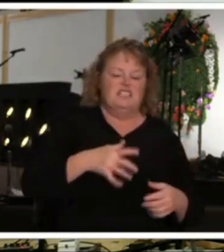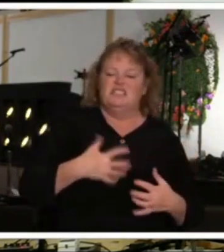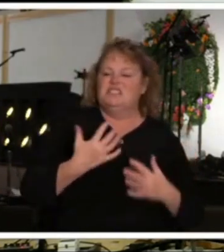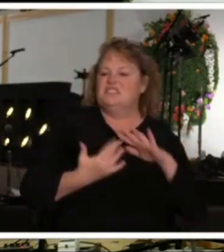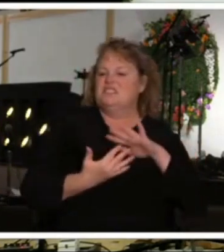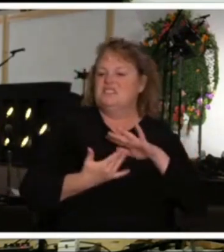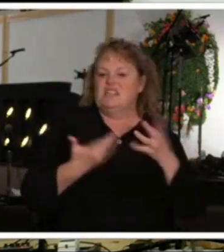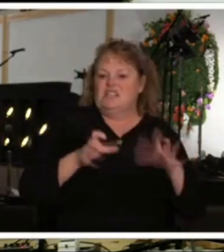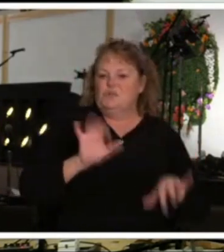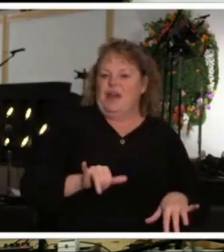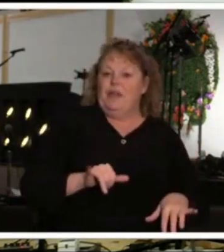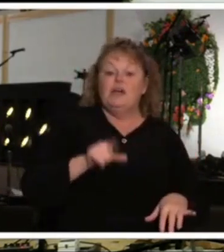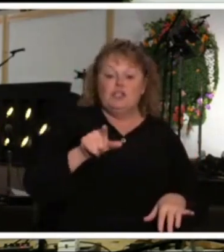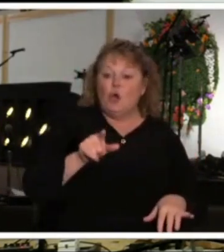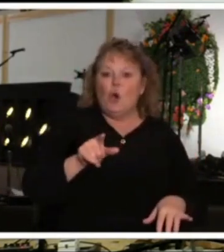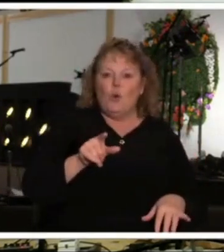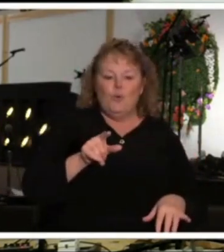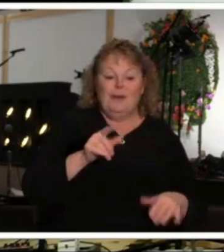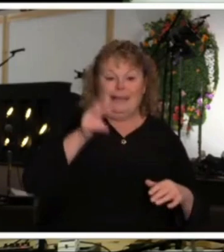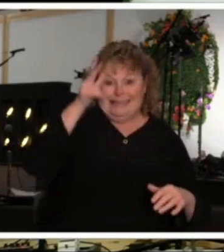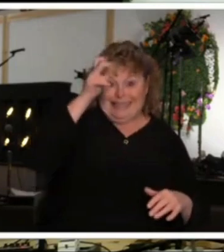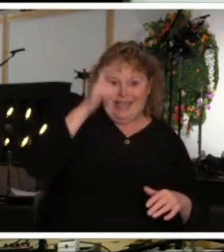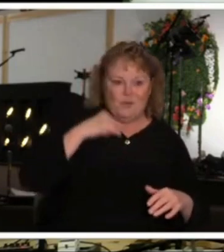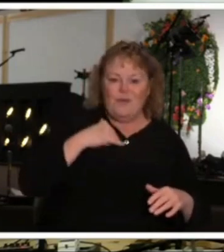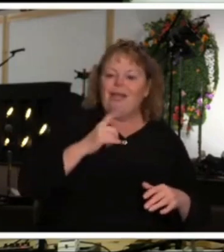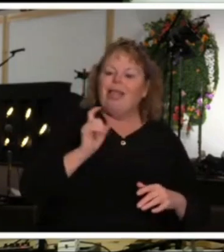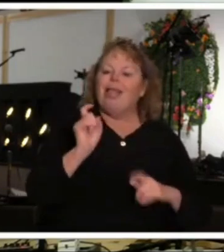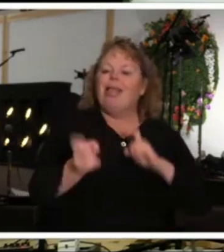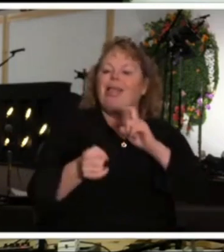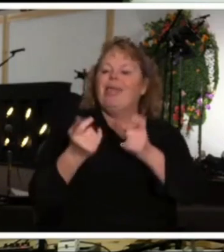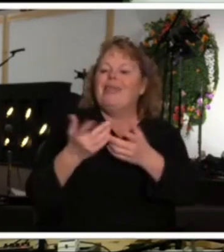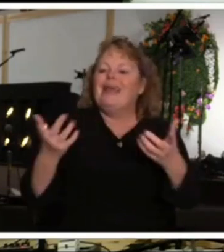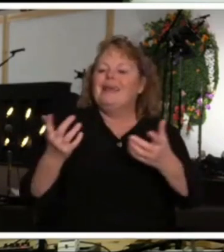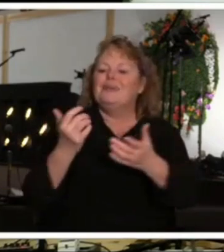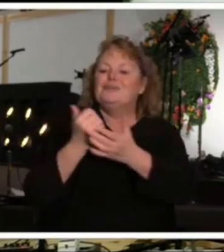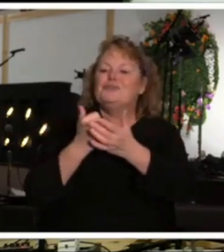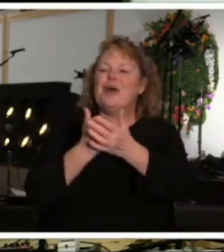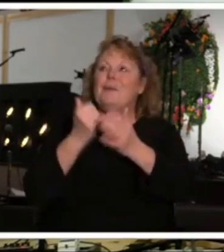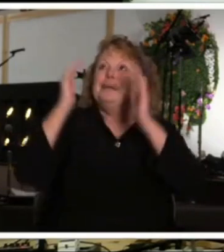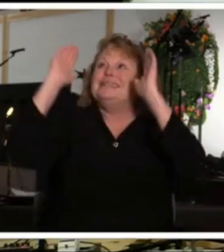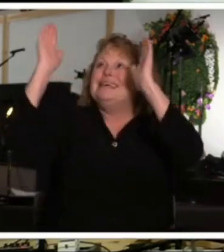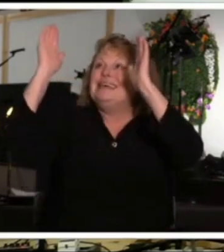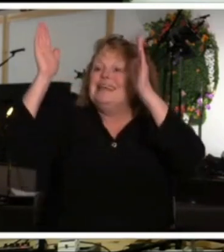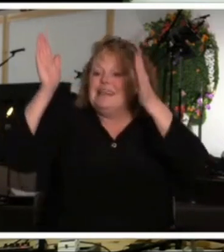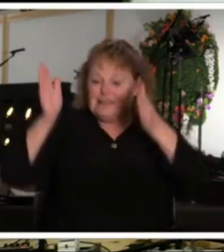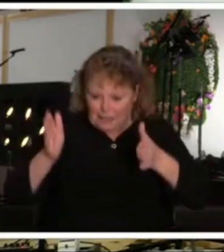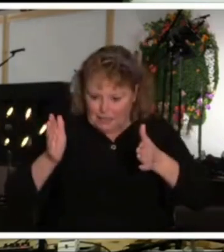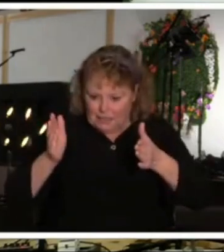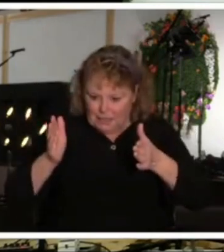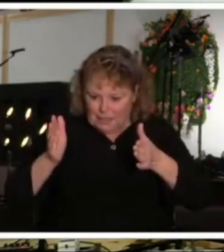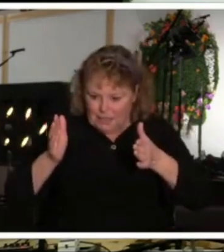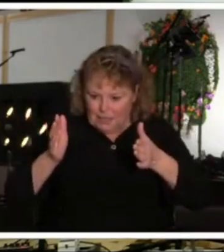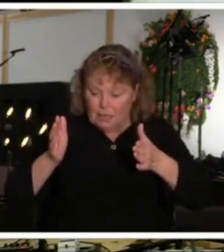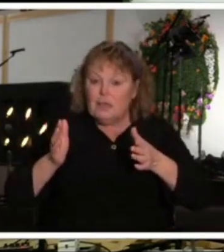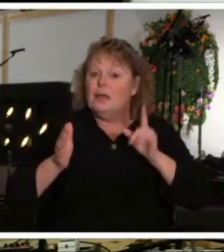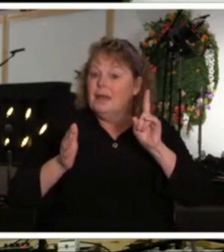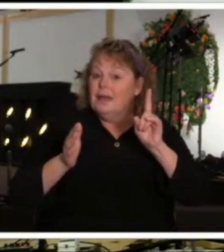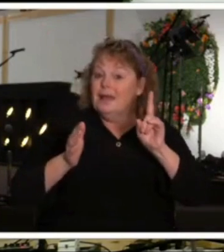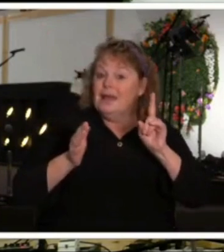So Satan will put things in our life to take us away from God, our heart. First thing he'll use is